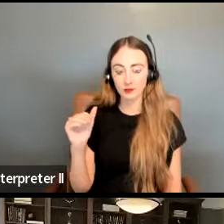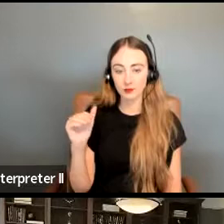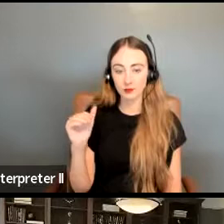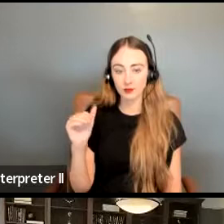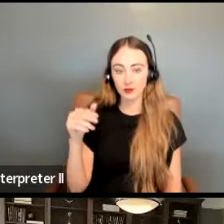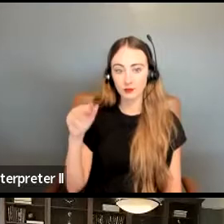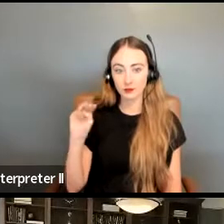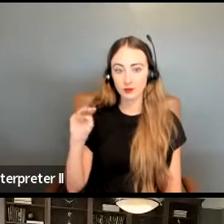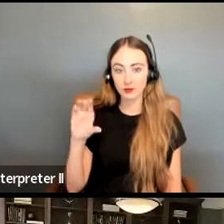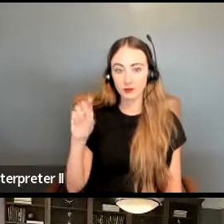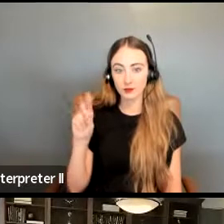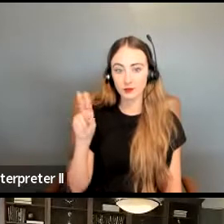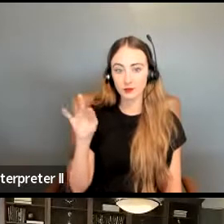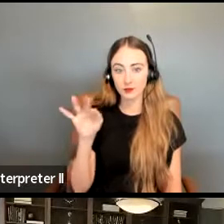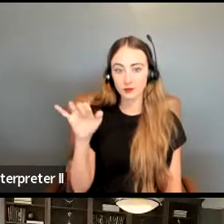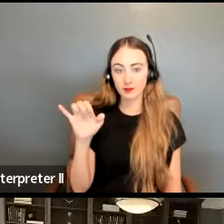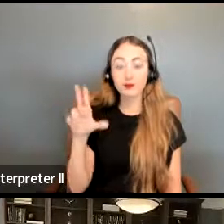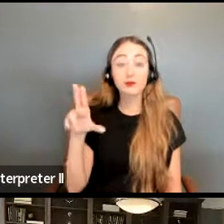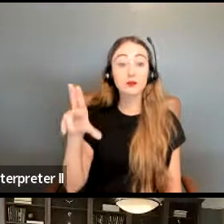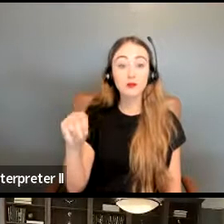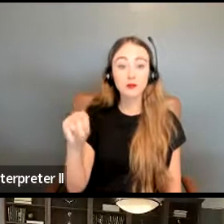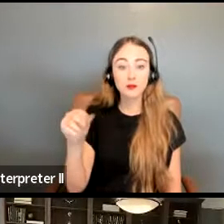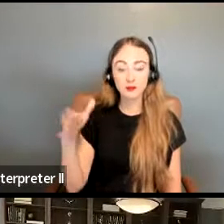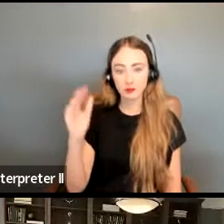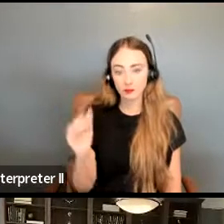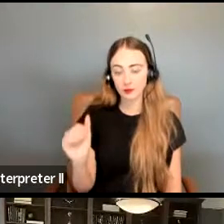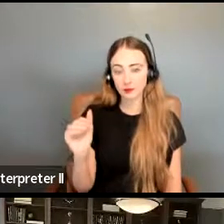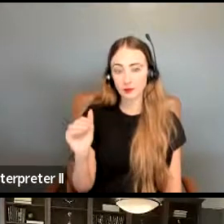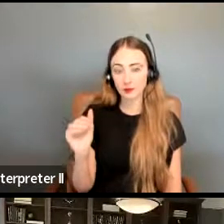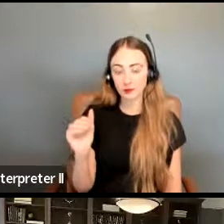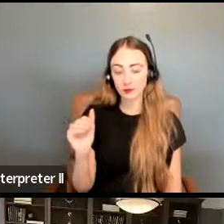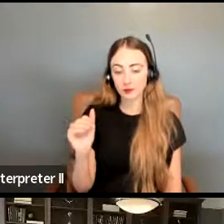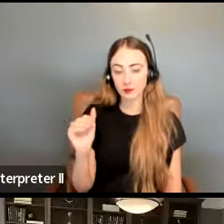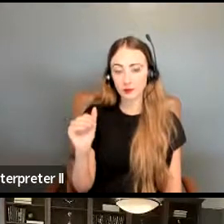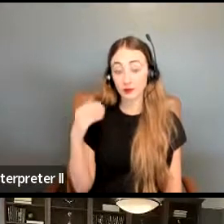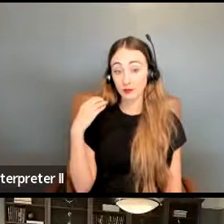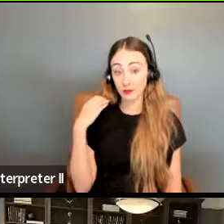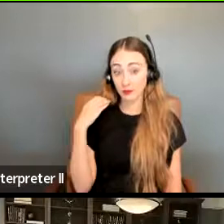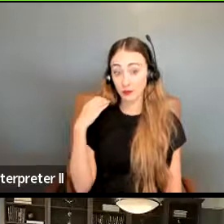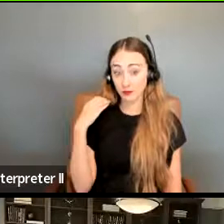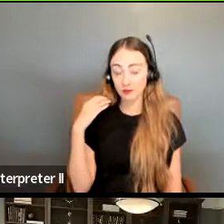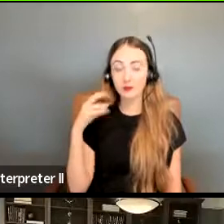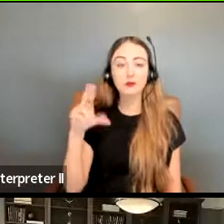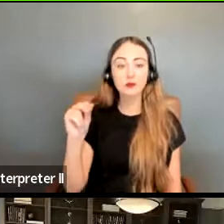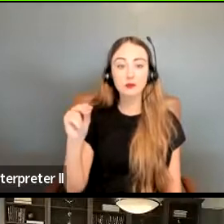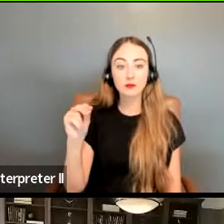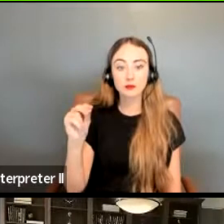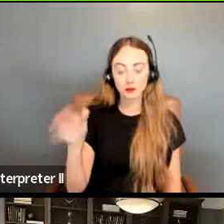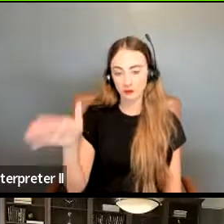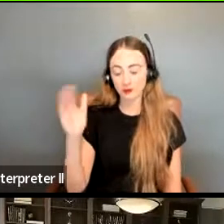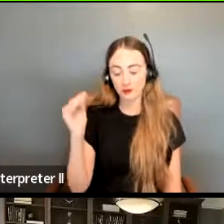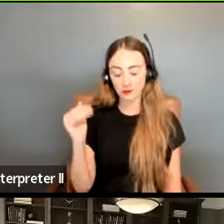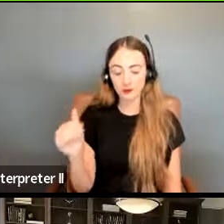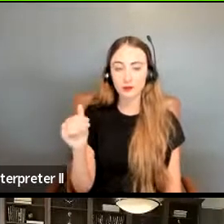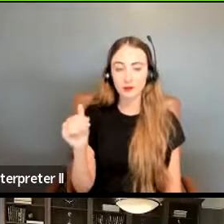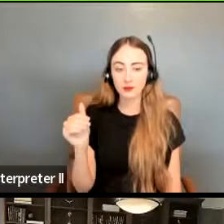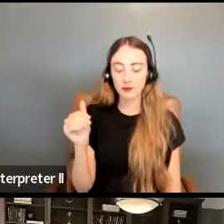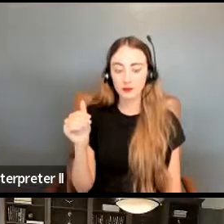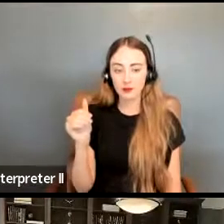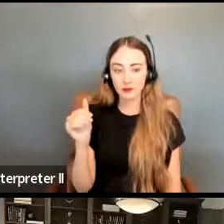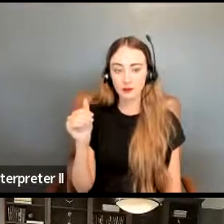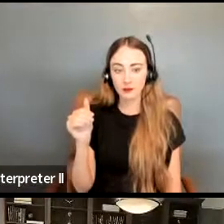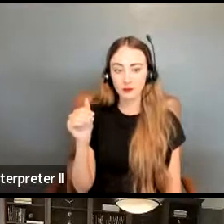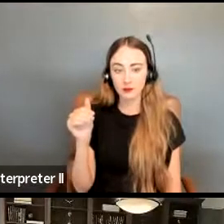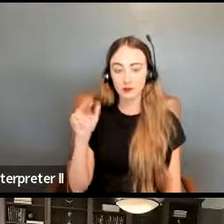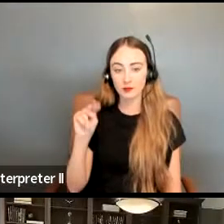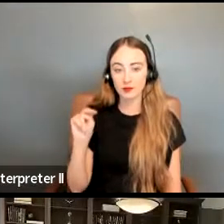Councilmember McDuffie? No. Councilmember McDuffie votes no. Chairman Mendelson? No. Chairman Mendelson votes no.